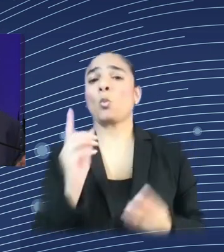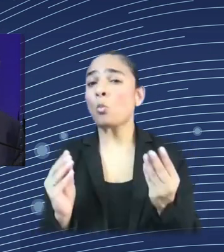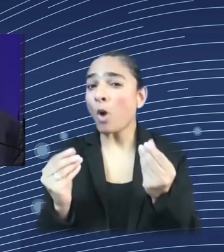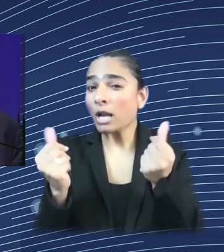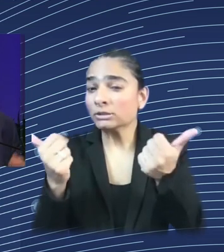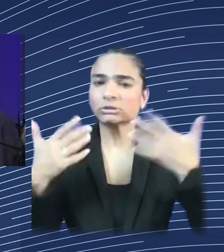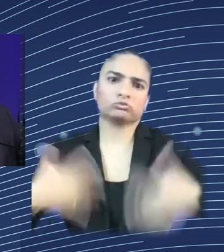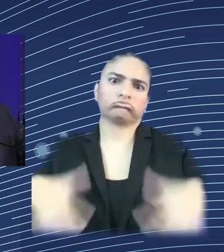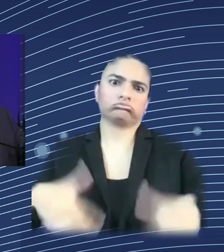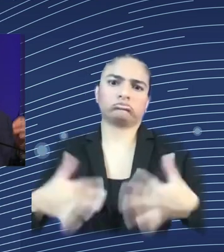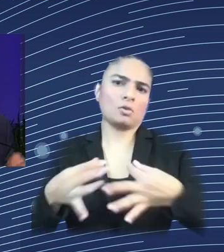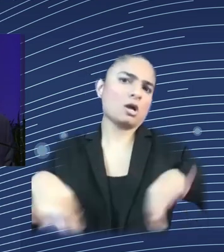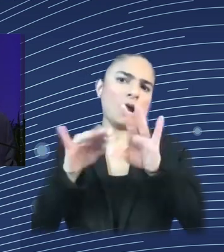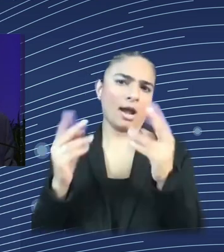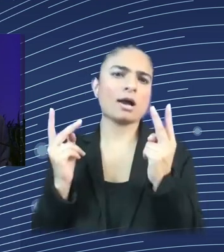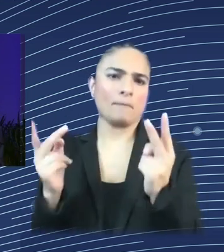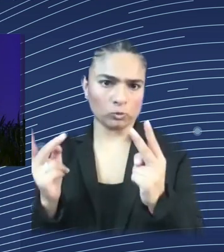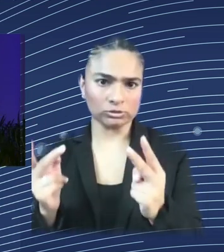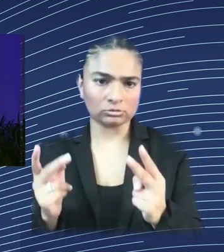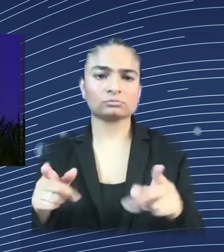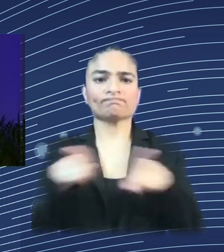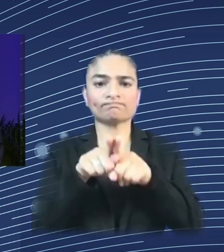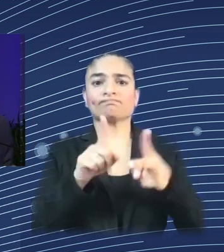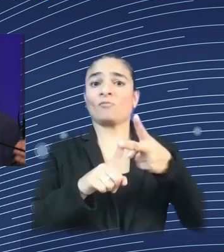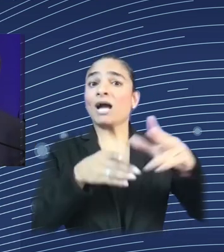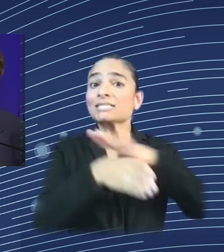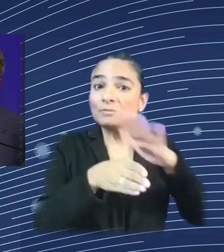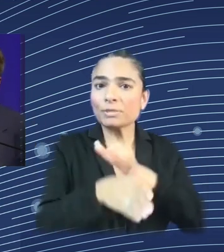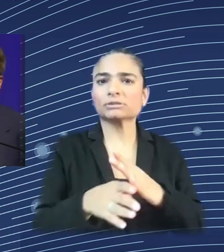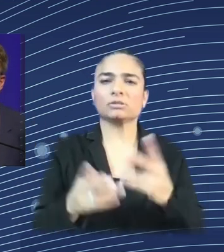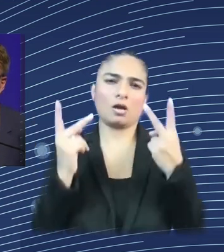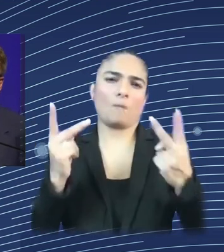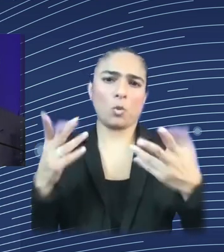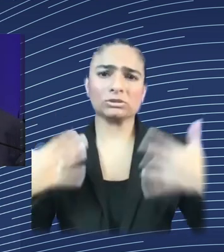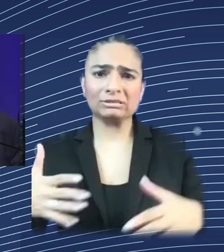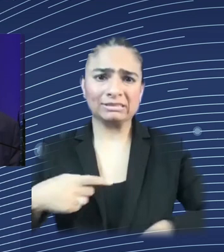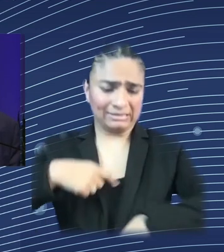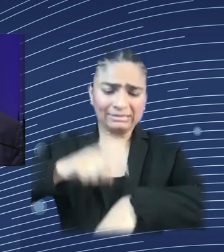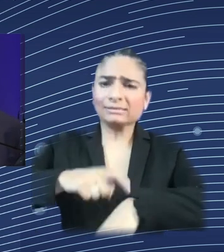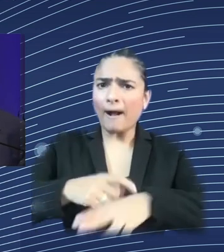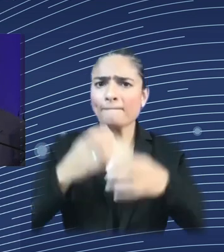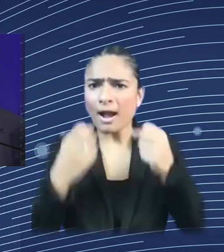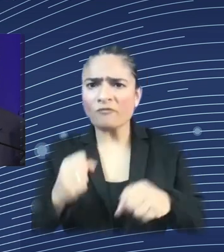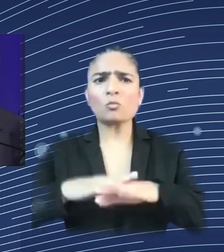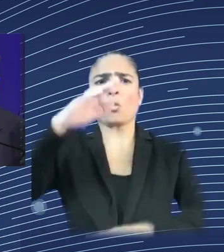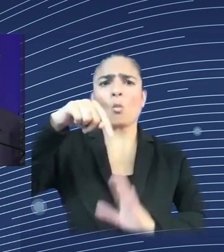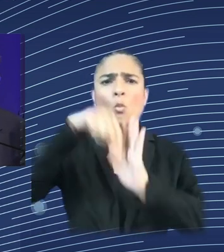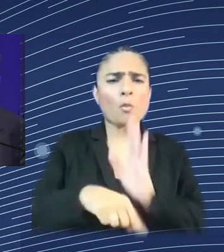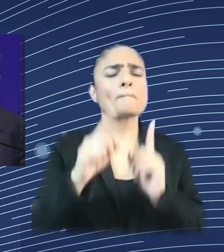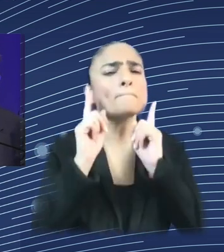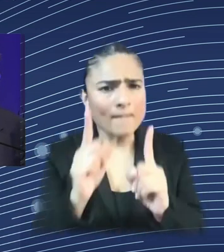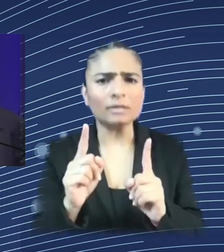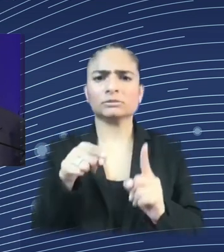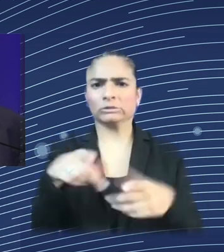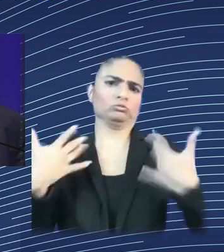want to build Rome, and afterwards there's an Italian colleague from me, Rome is beautiful, but it takes time to build it like the way it